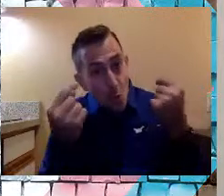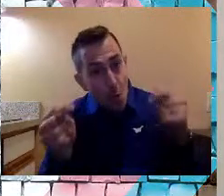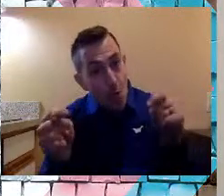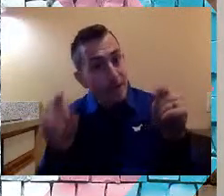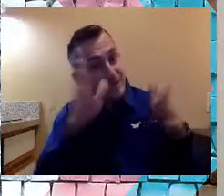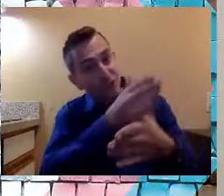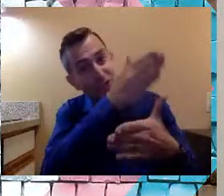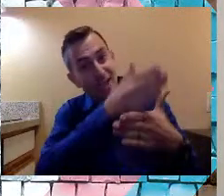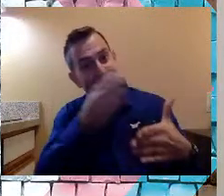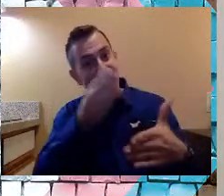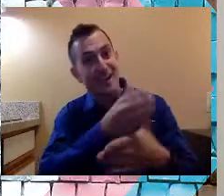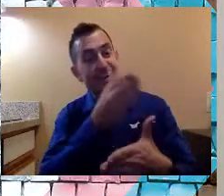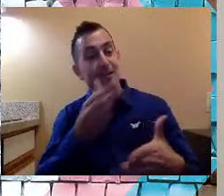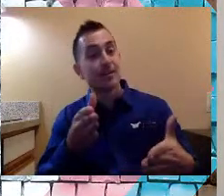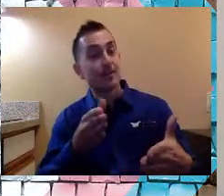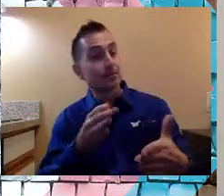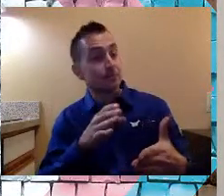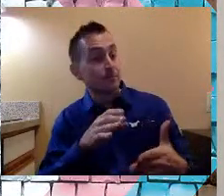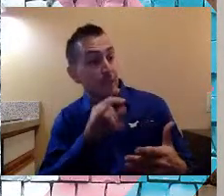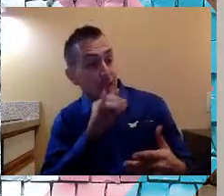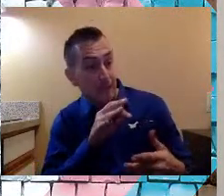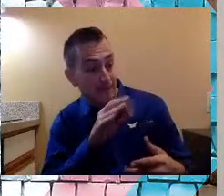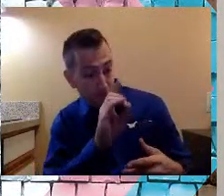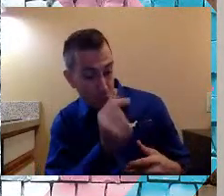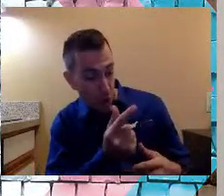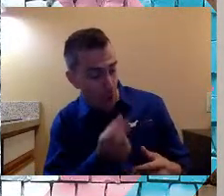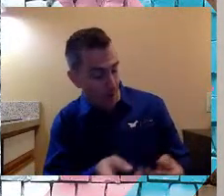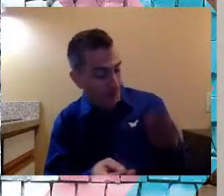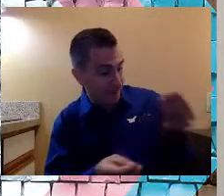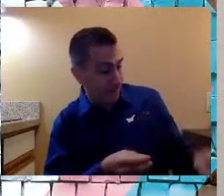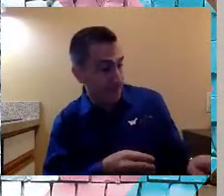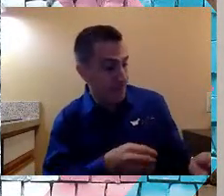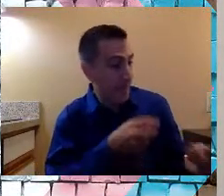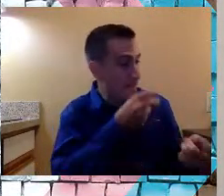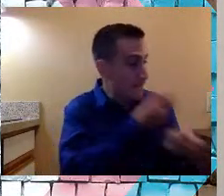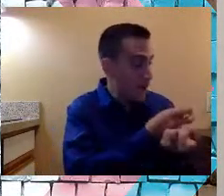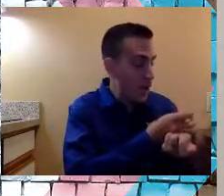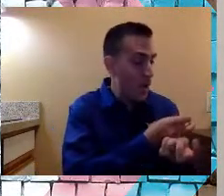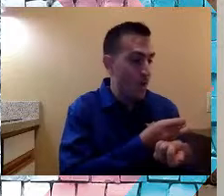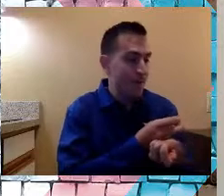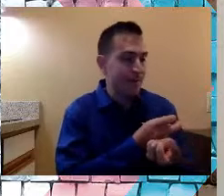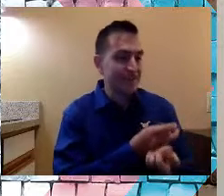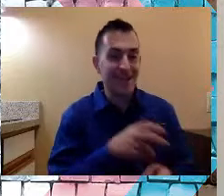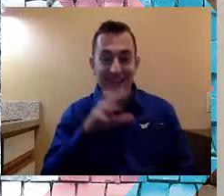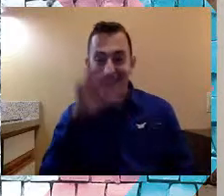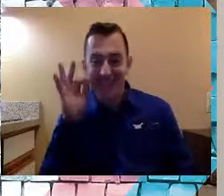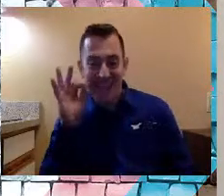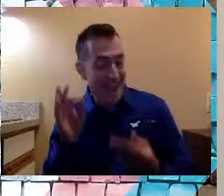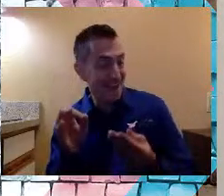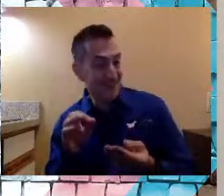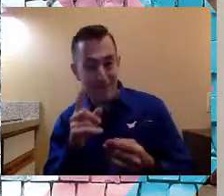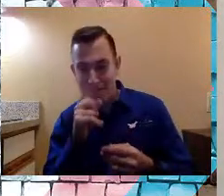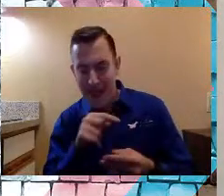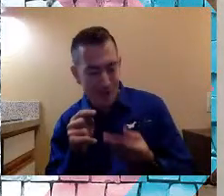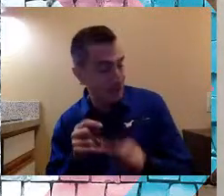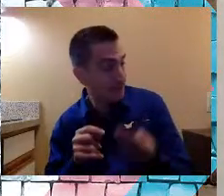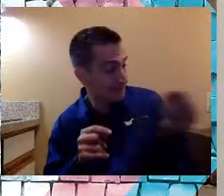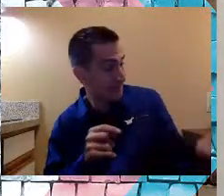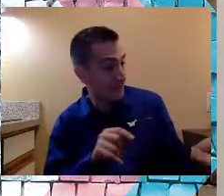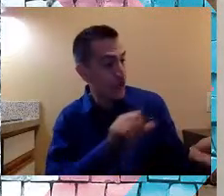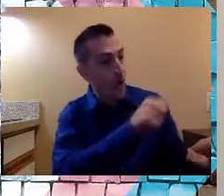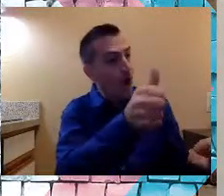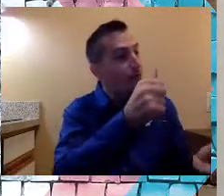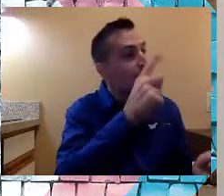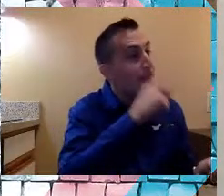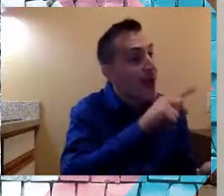buzzard giving a dog a bone. A cat giving his mouse to another mouse to play with. You'll